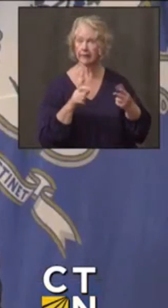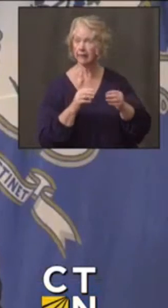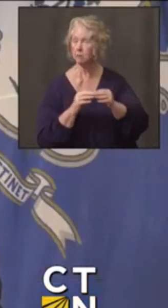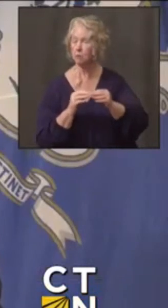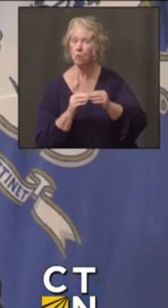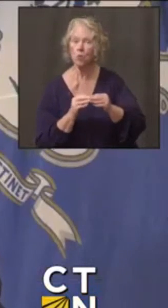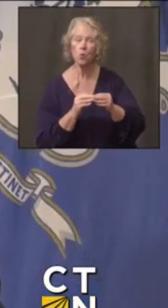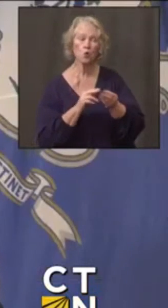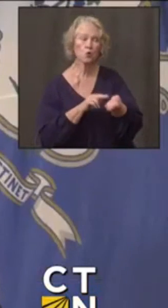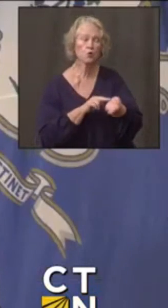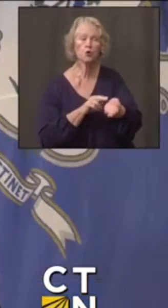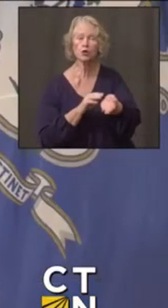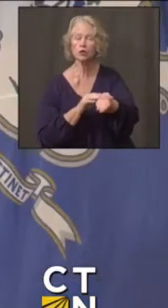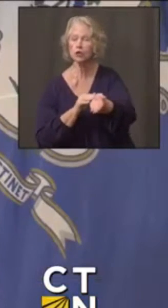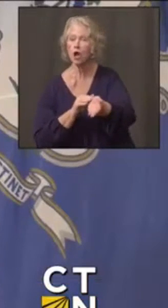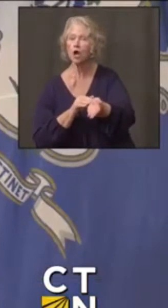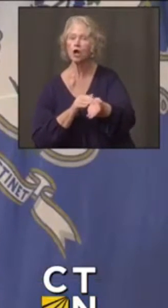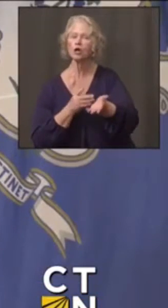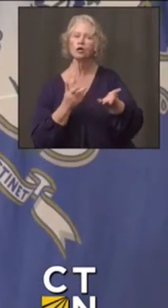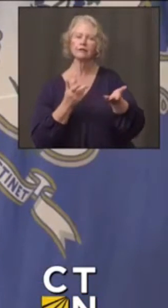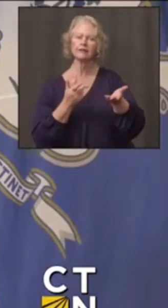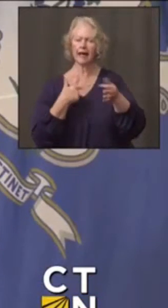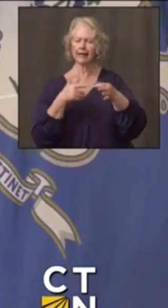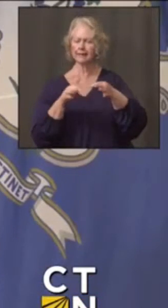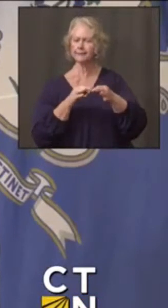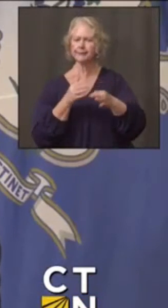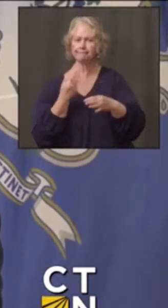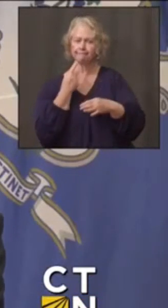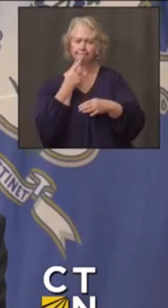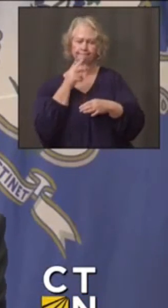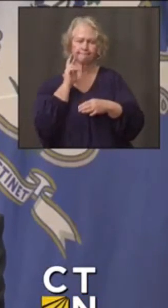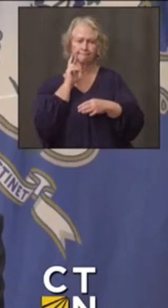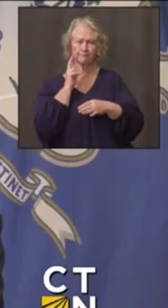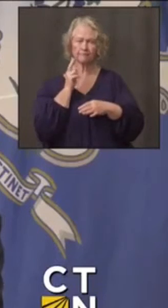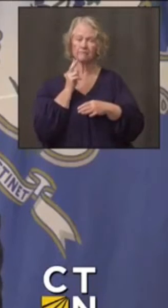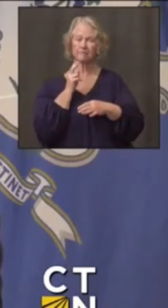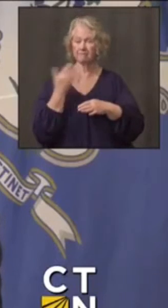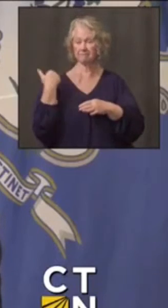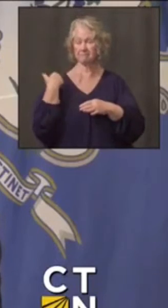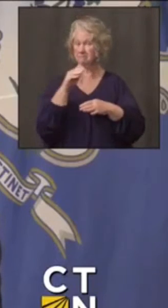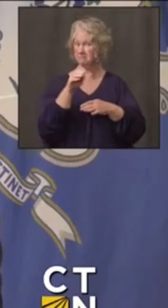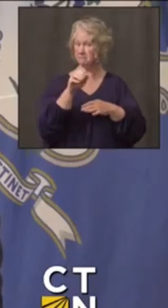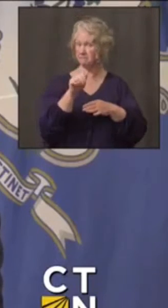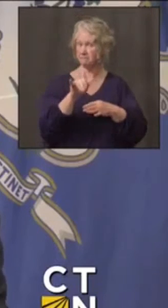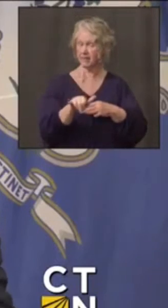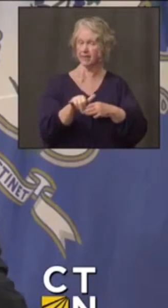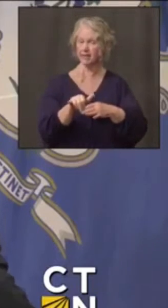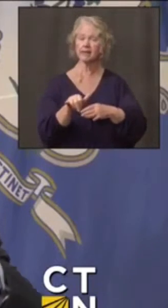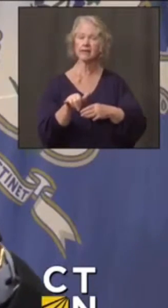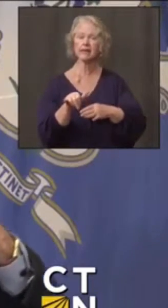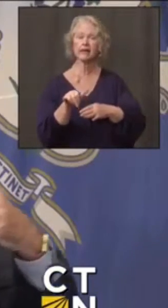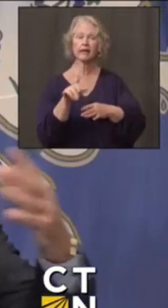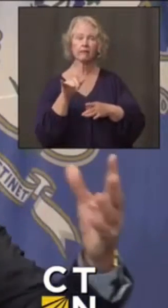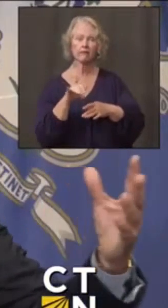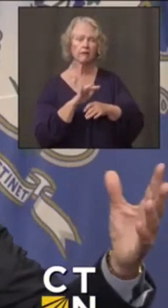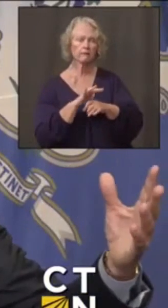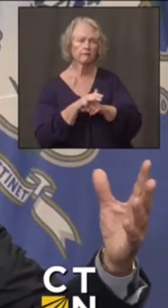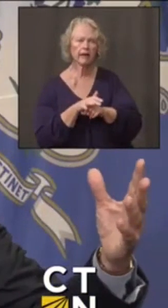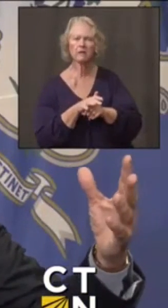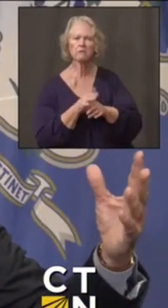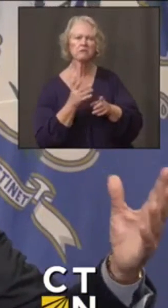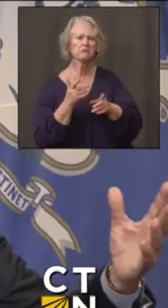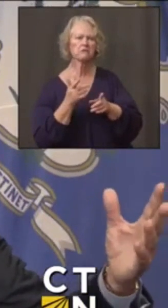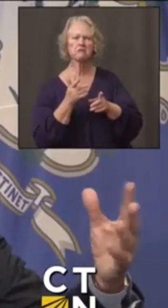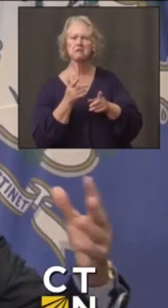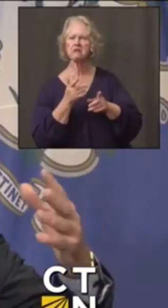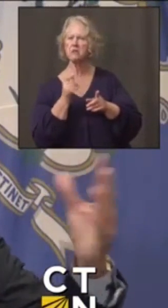docs. I think I described the other day that back in May, the pandemic did not spread